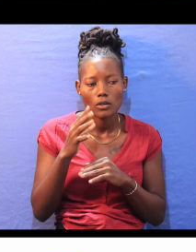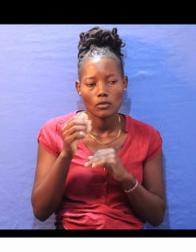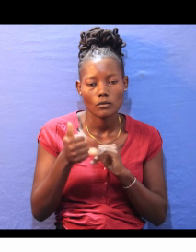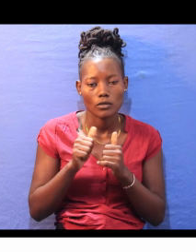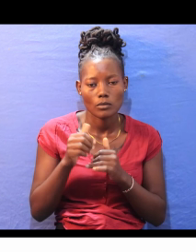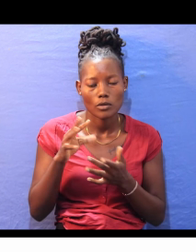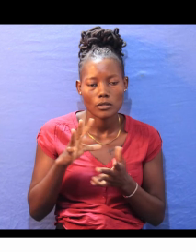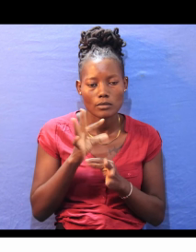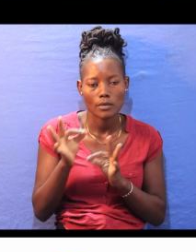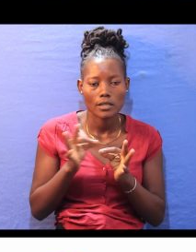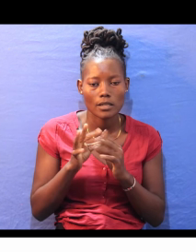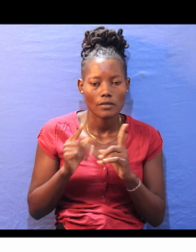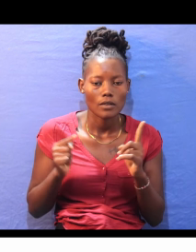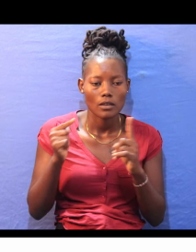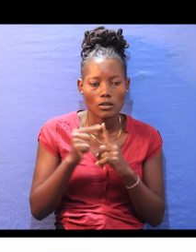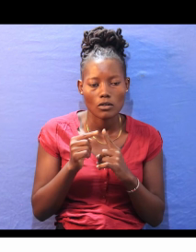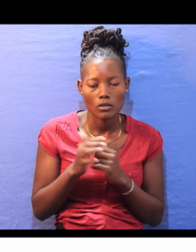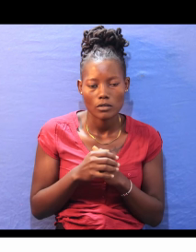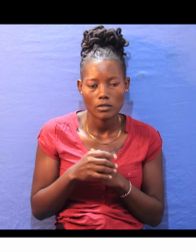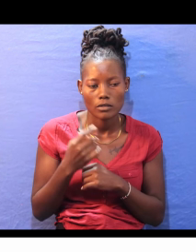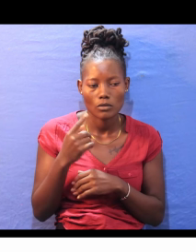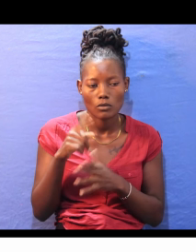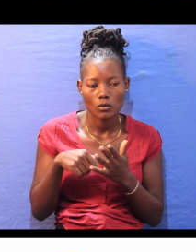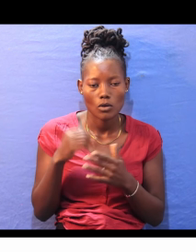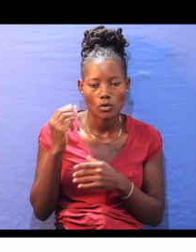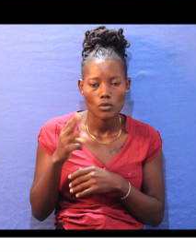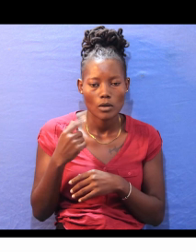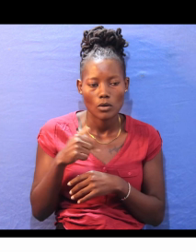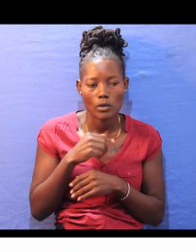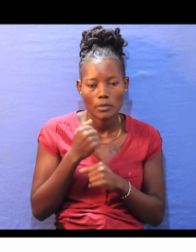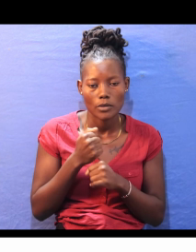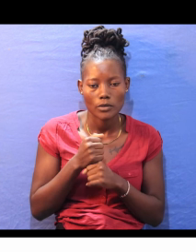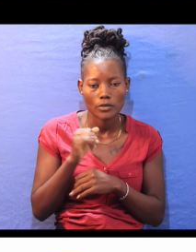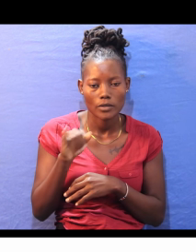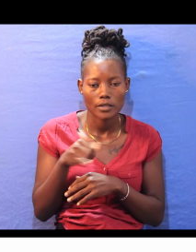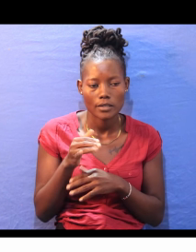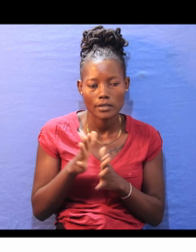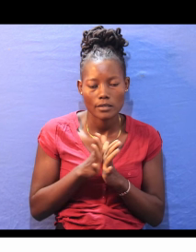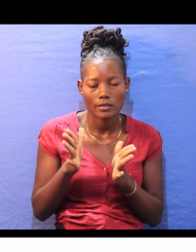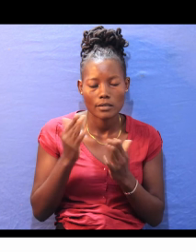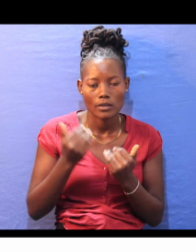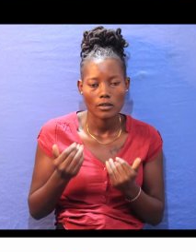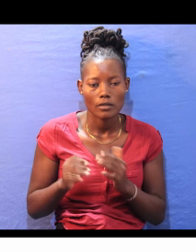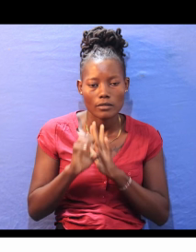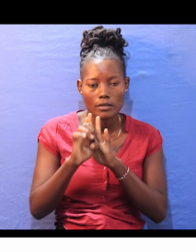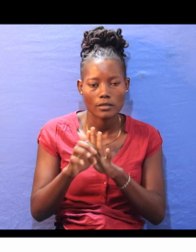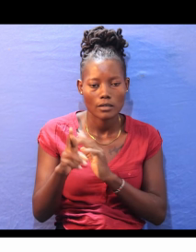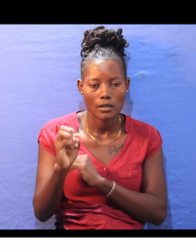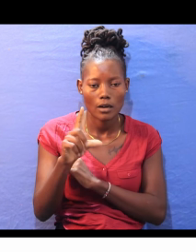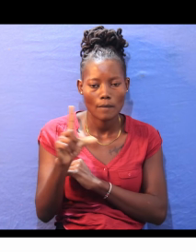skills. For our beginner, we were going to be doing just general types of things like